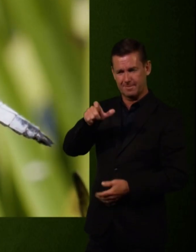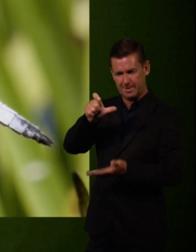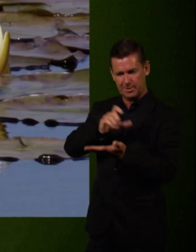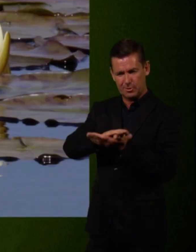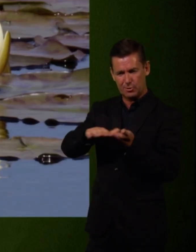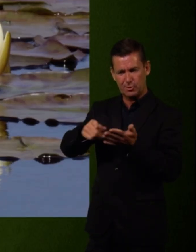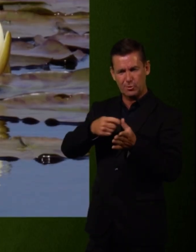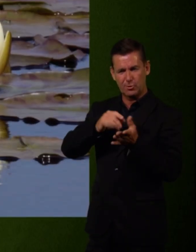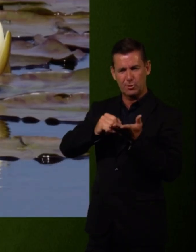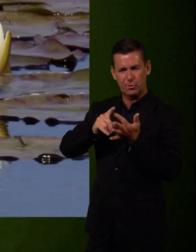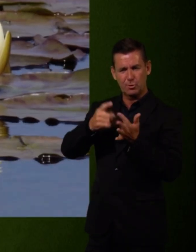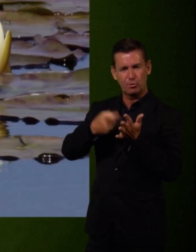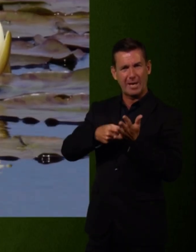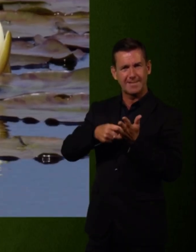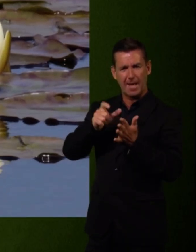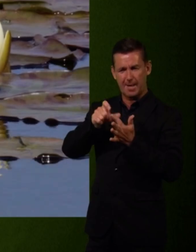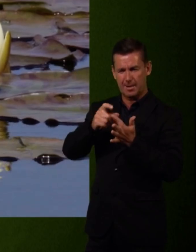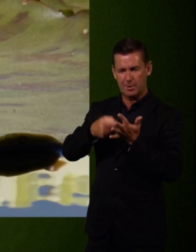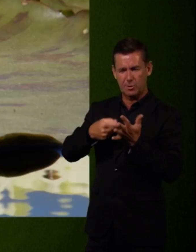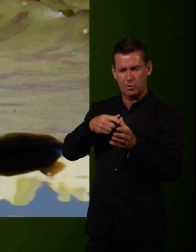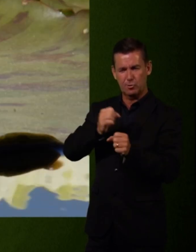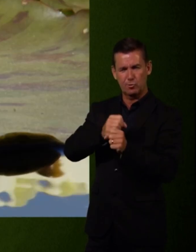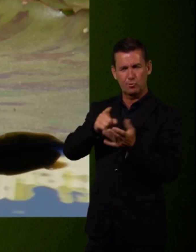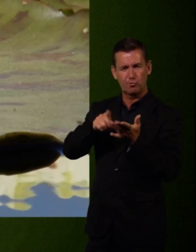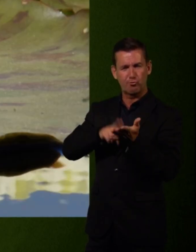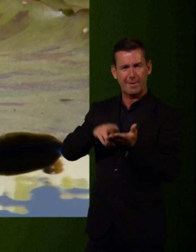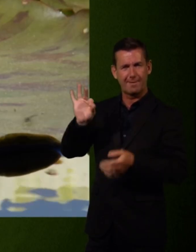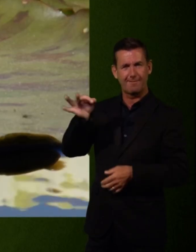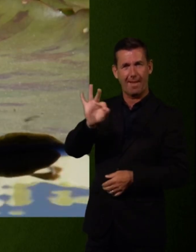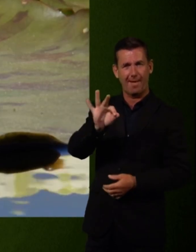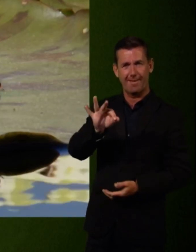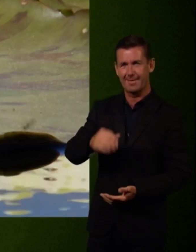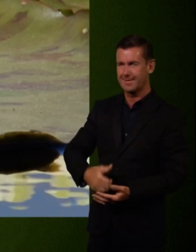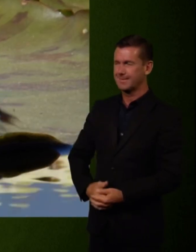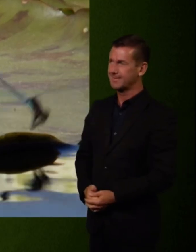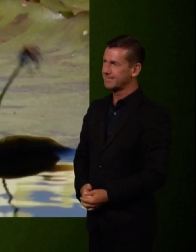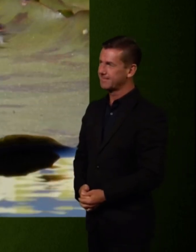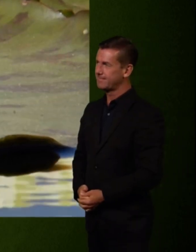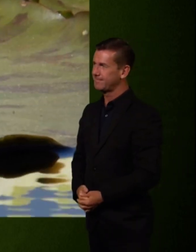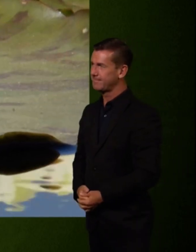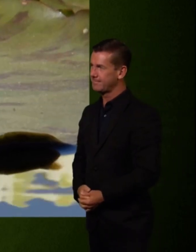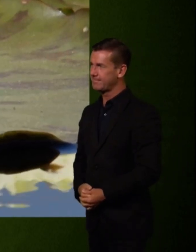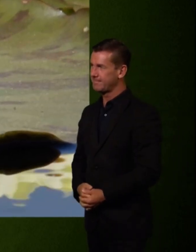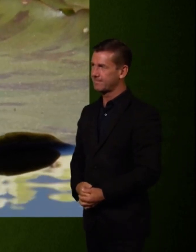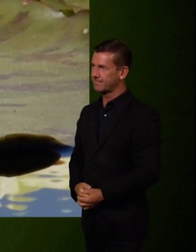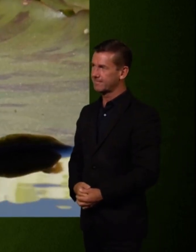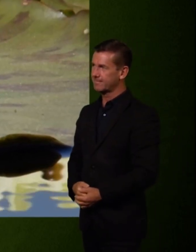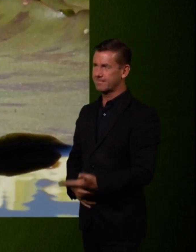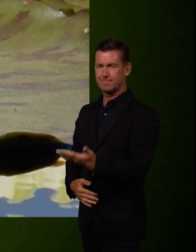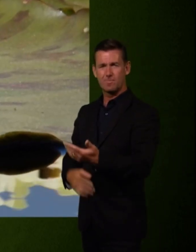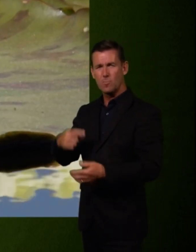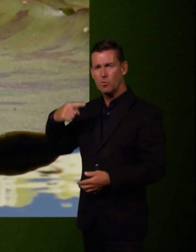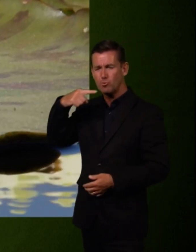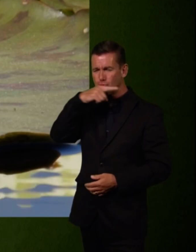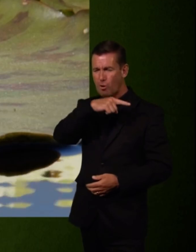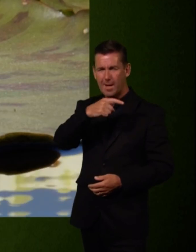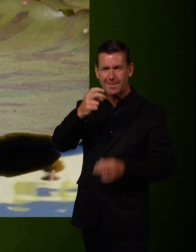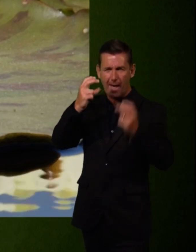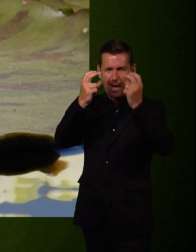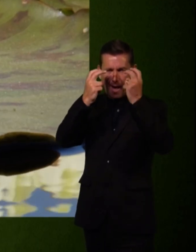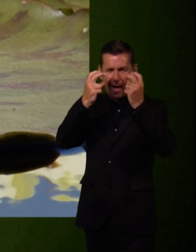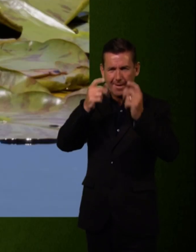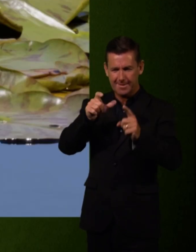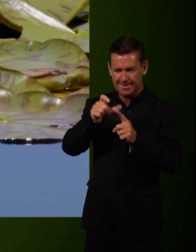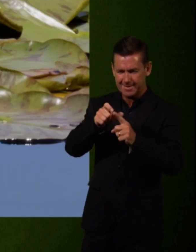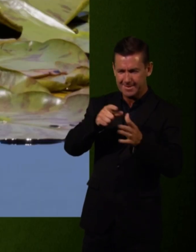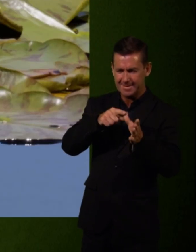of the eye and you look at it in close-up. And then on the lilies, we've got a red-eye damselfly hunting,